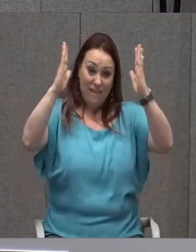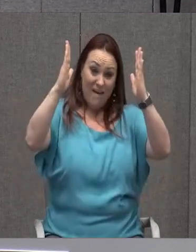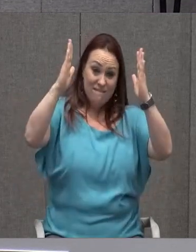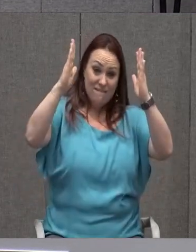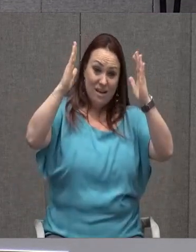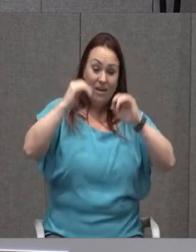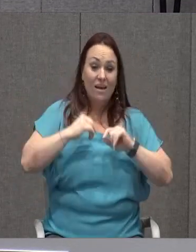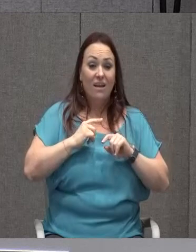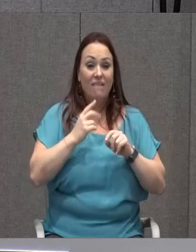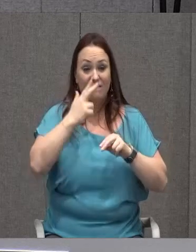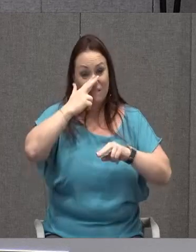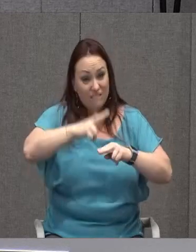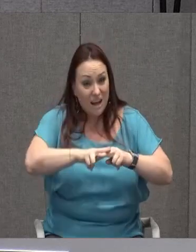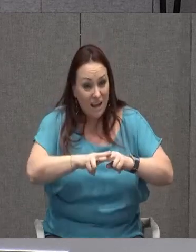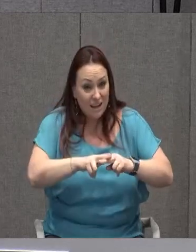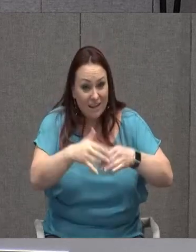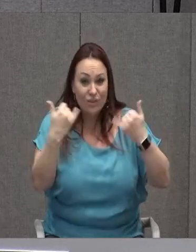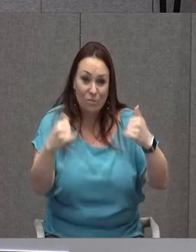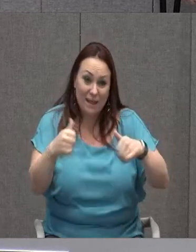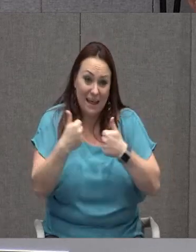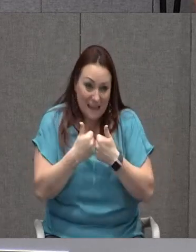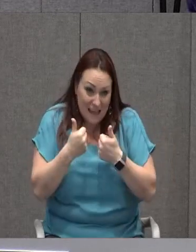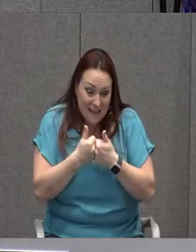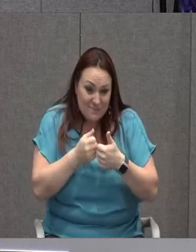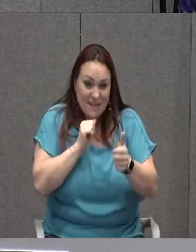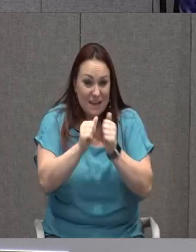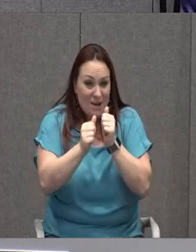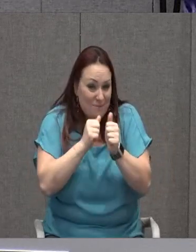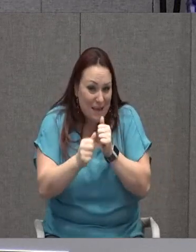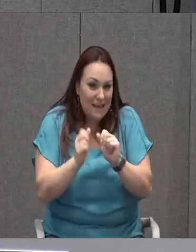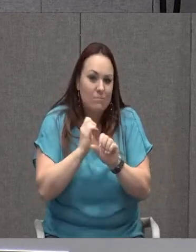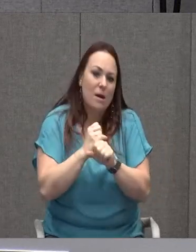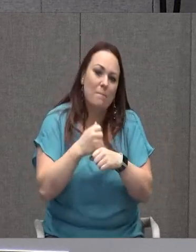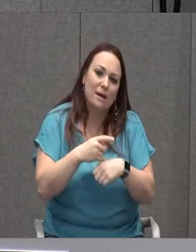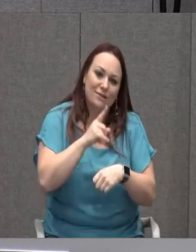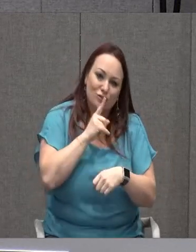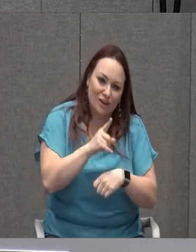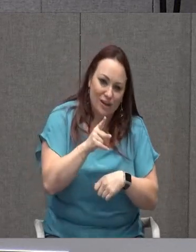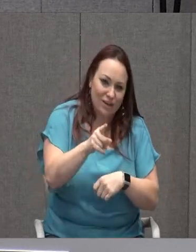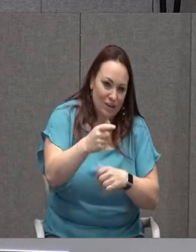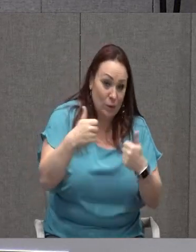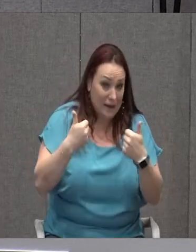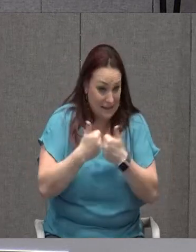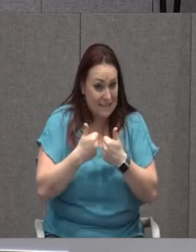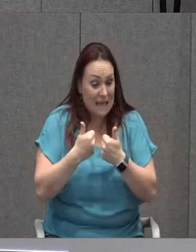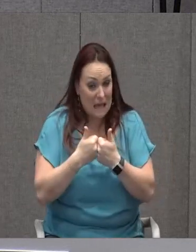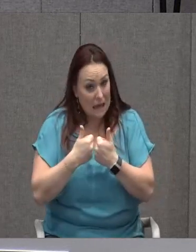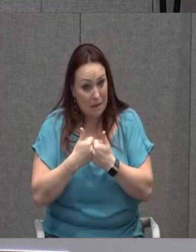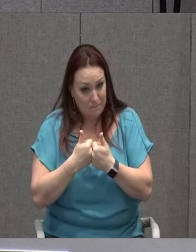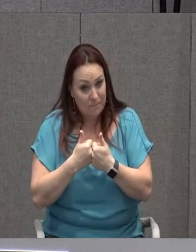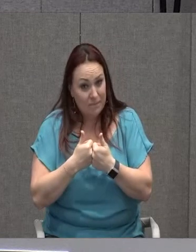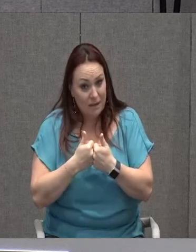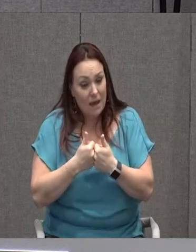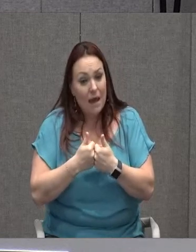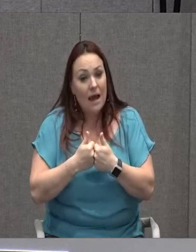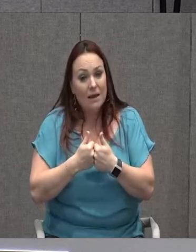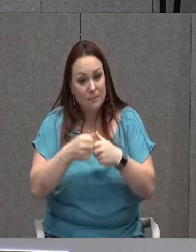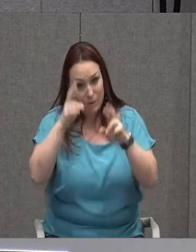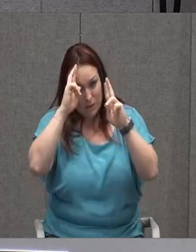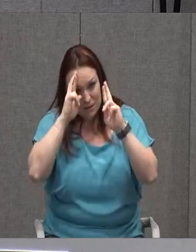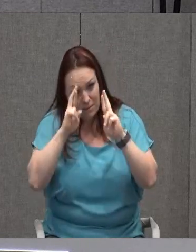Okay, it's fun to play games and compete, but make sure that you remember that it's a game. Treat each other the right